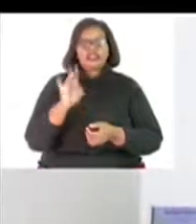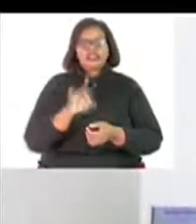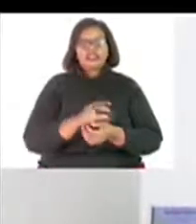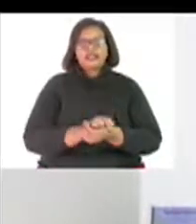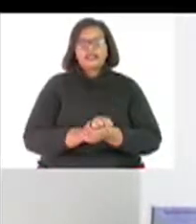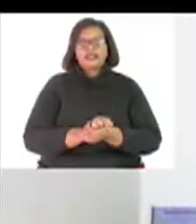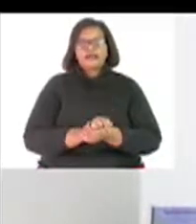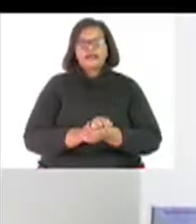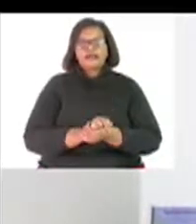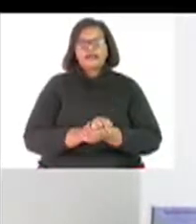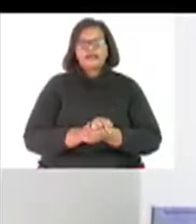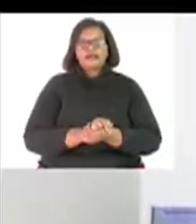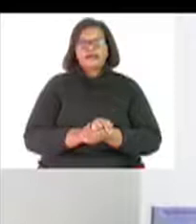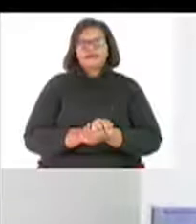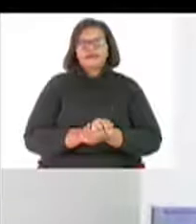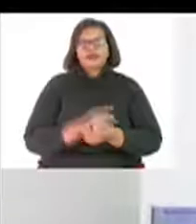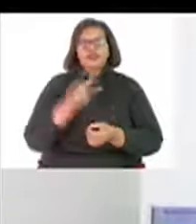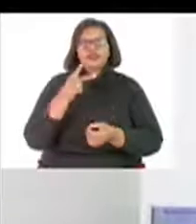18.